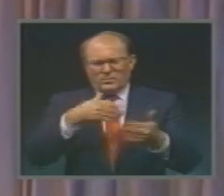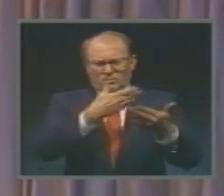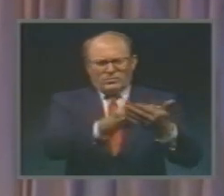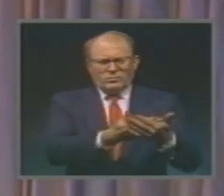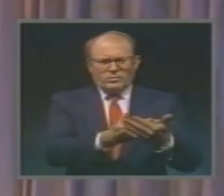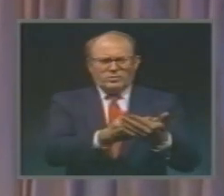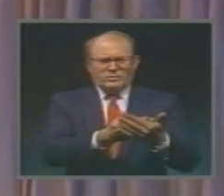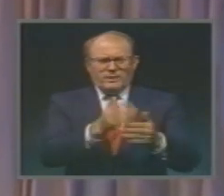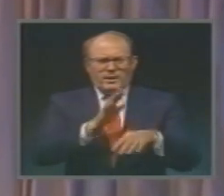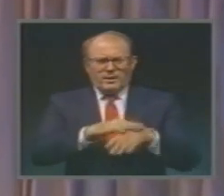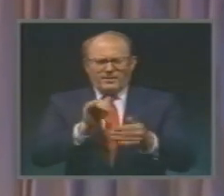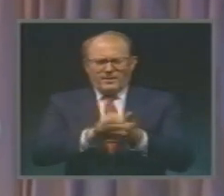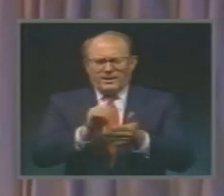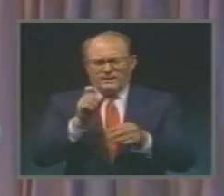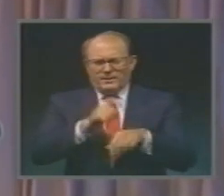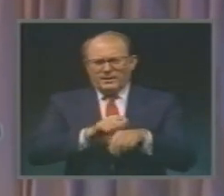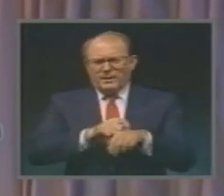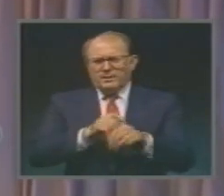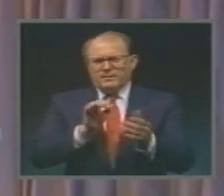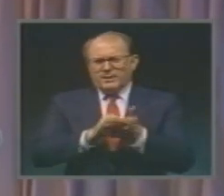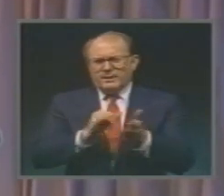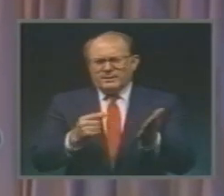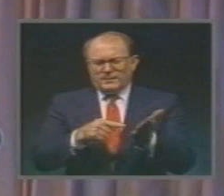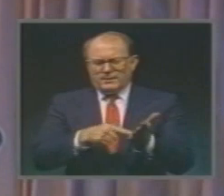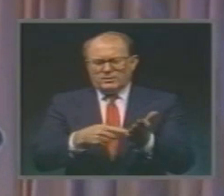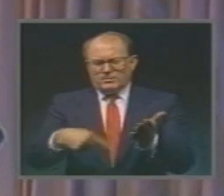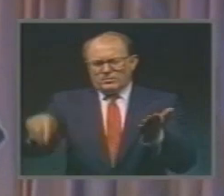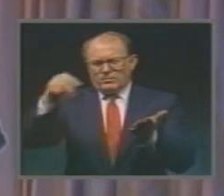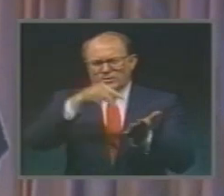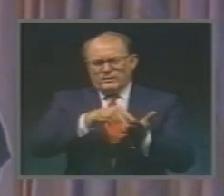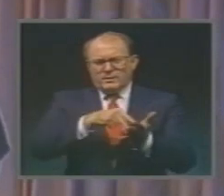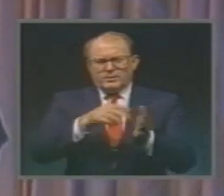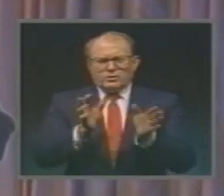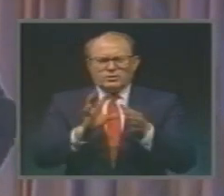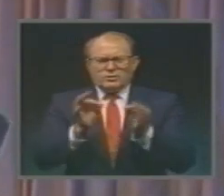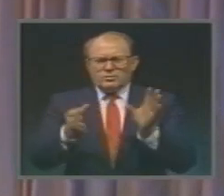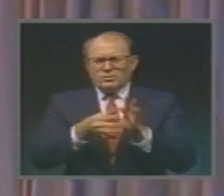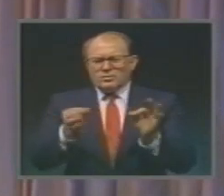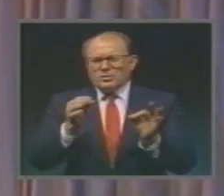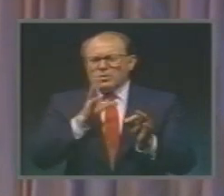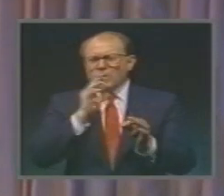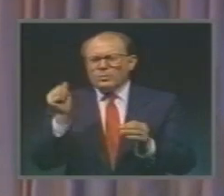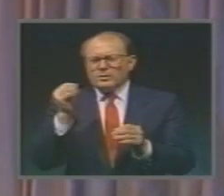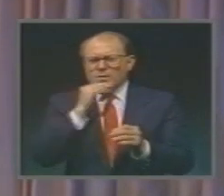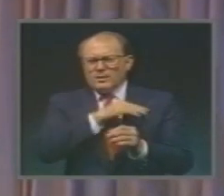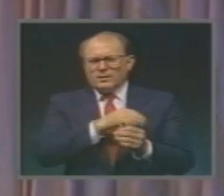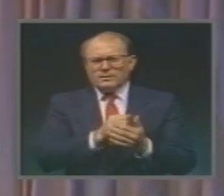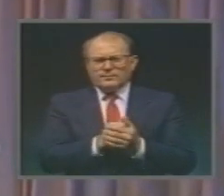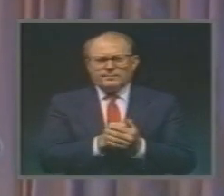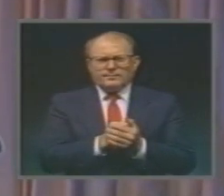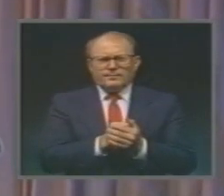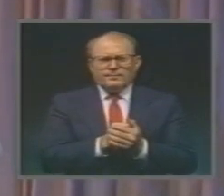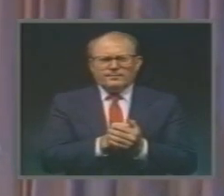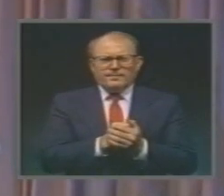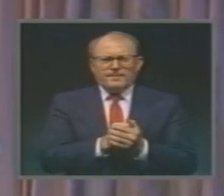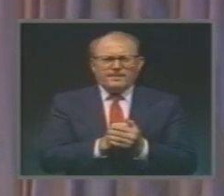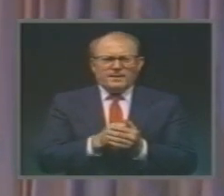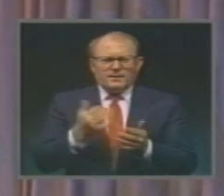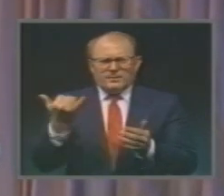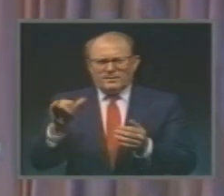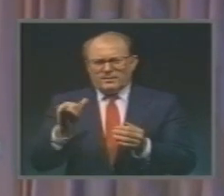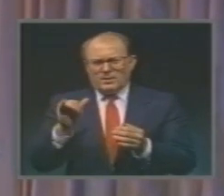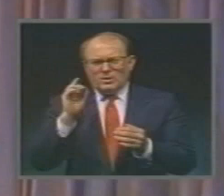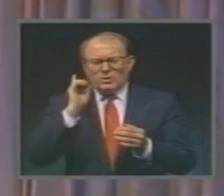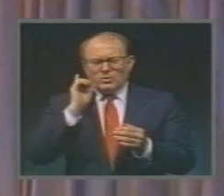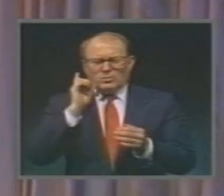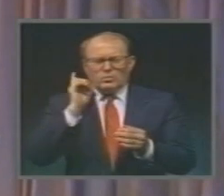once and for all, that this resurrection story was mere fabrication? Well, it would have killed